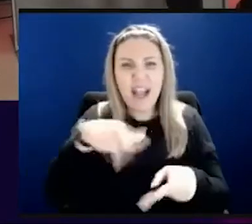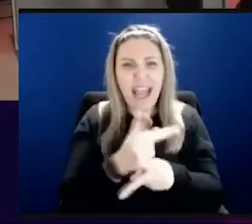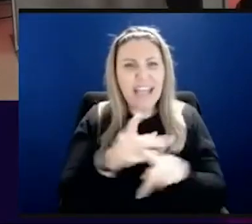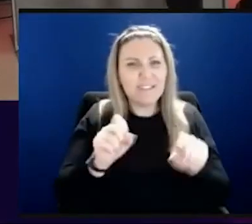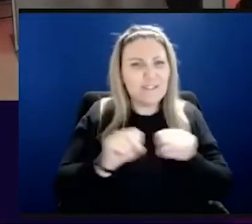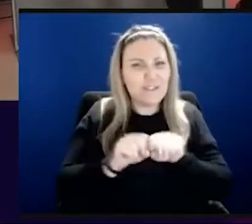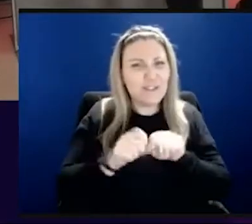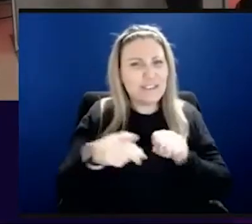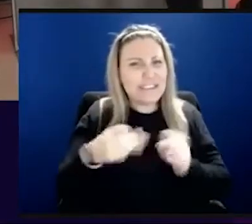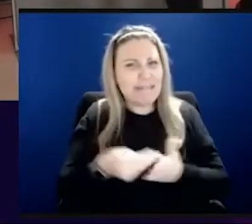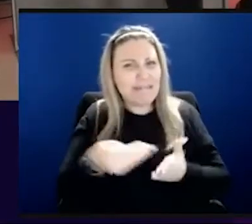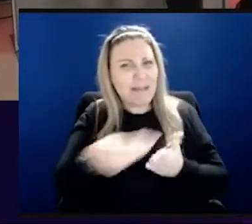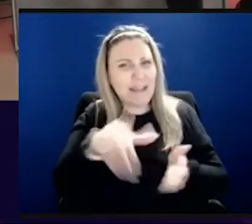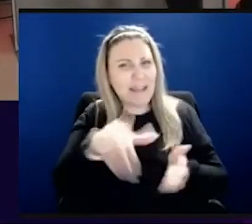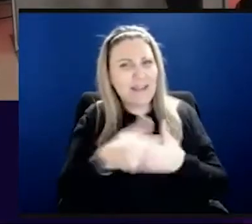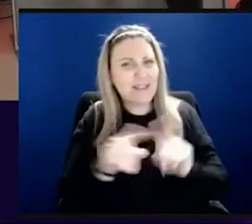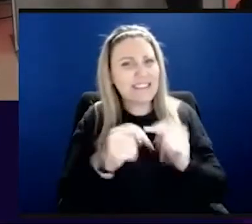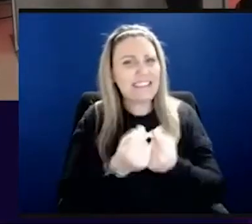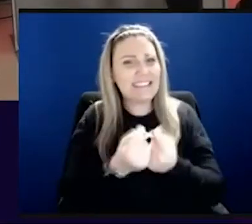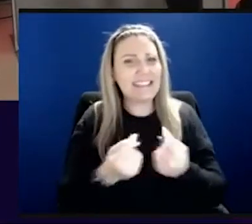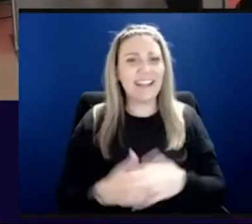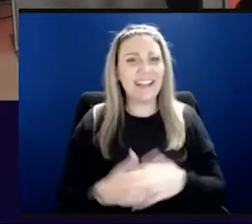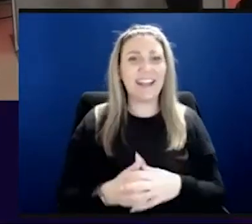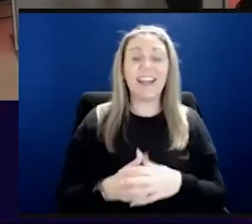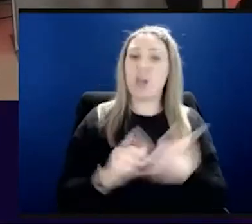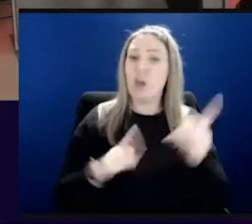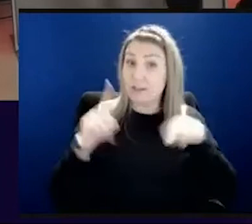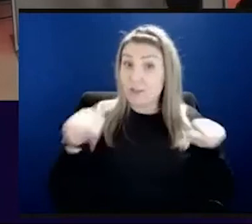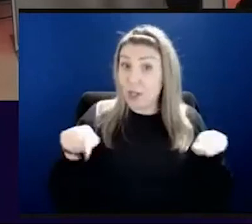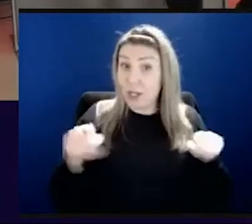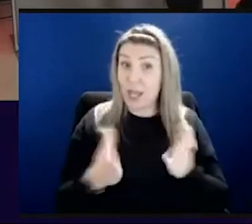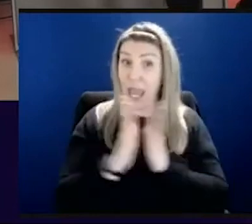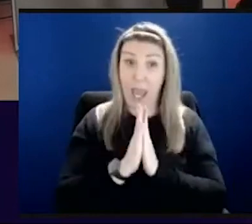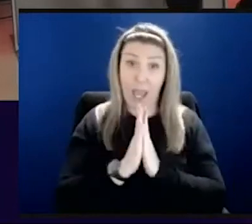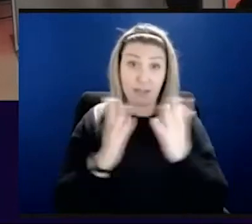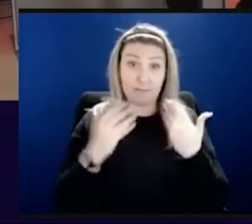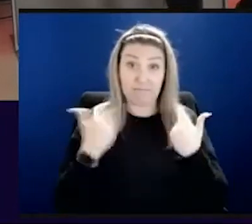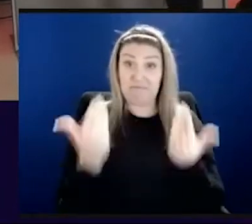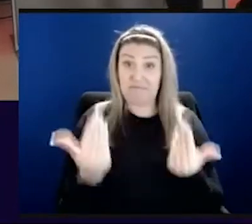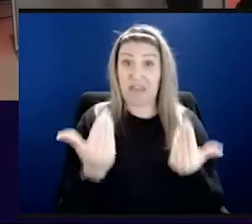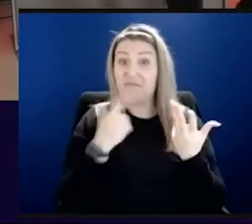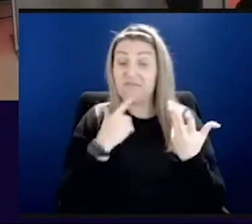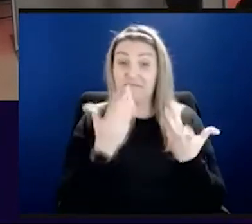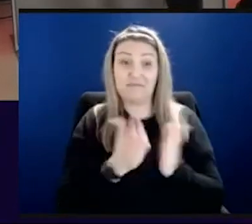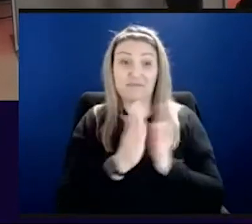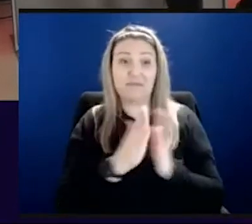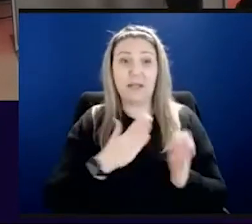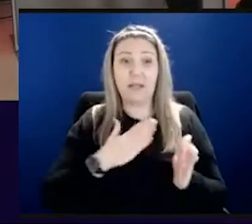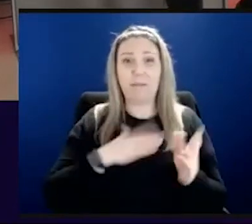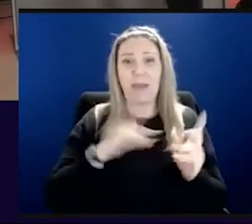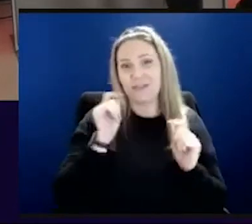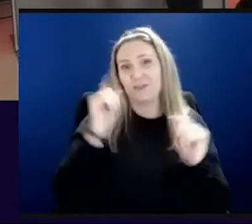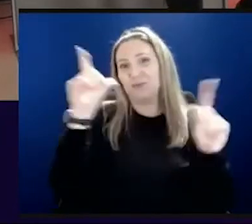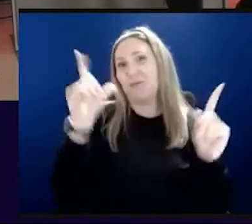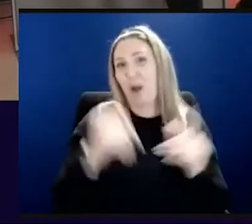whole team? Like, oh, it was very. dress he asked. shoes? He actually let people put in requests. Mine was a surprise. So,